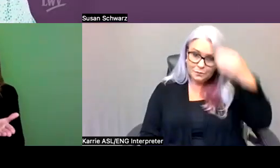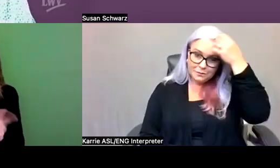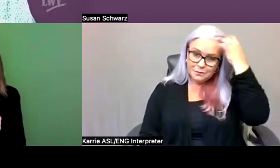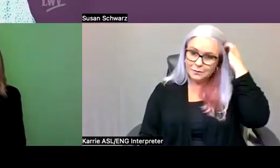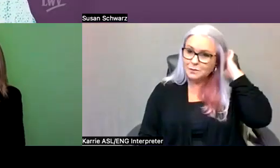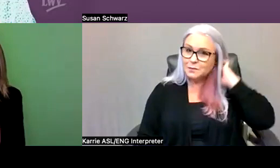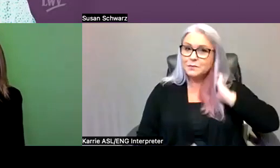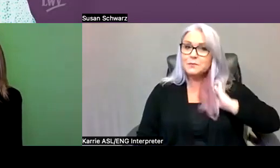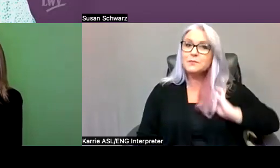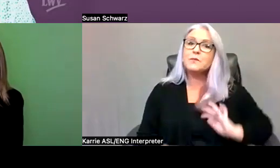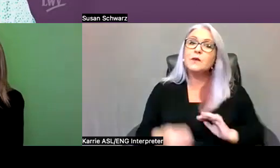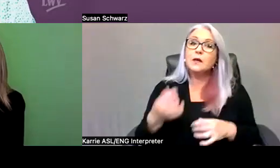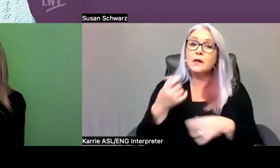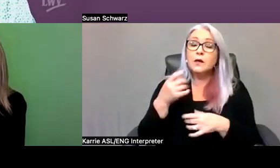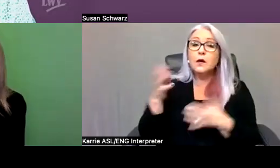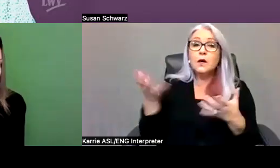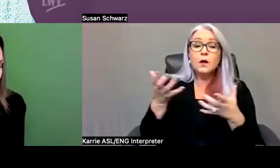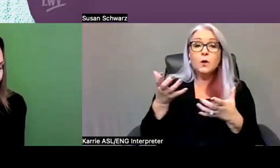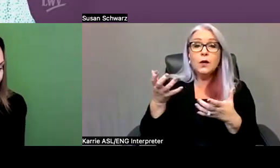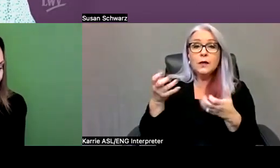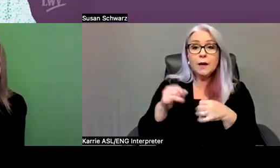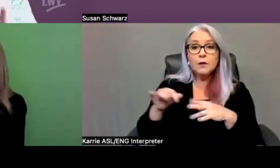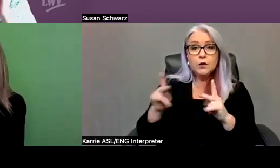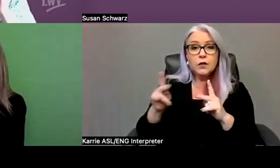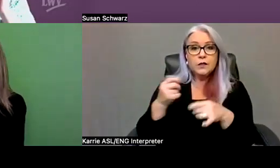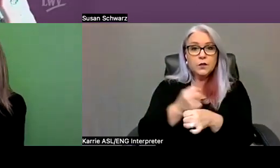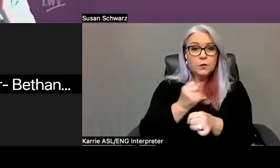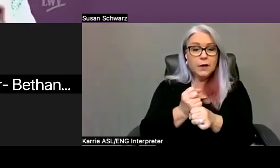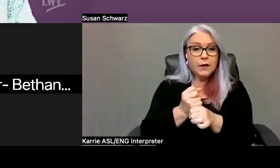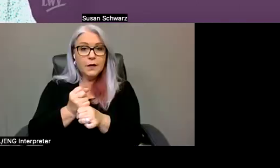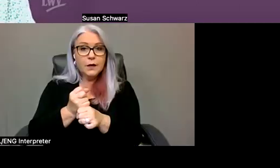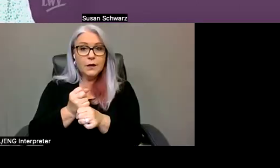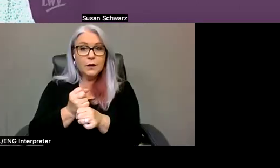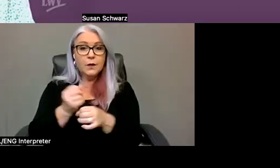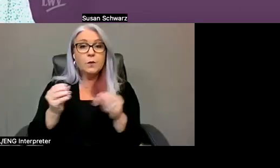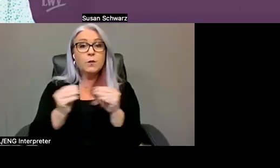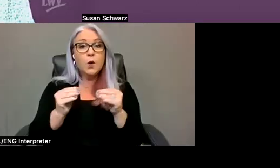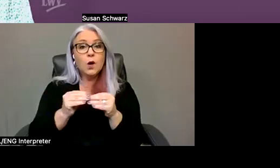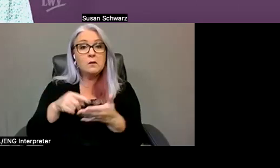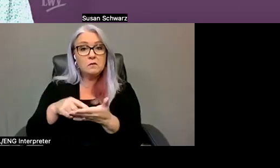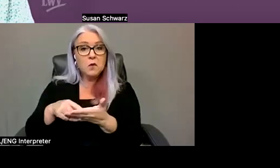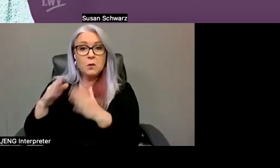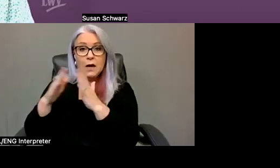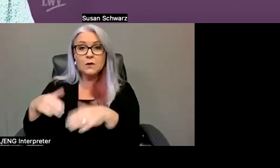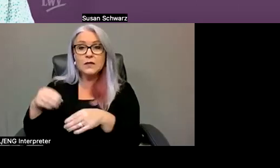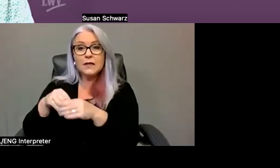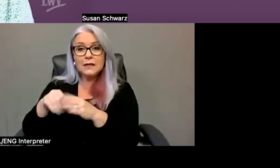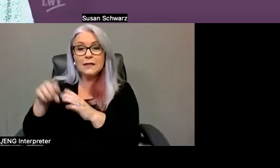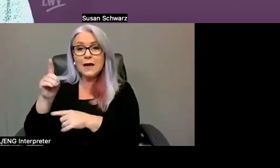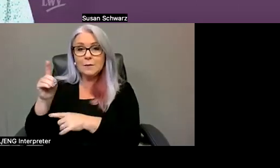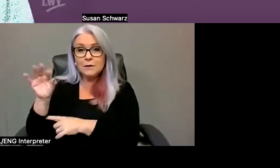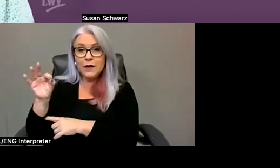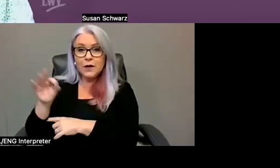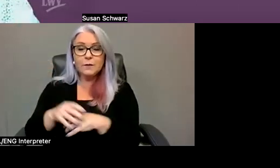Absolutely. What opportunities do you see to create more affordable housing in Dobbs Ferry? So as